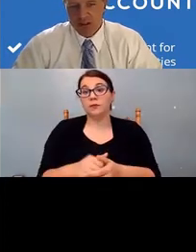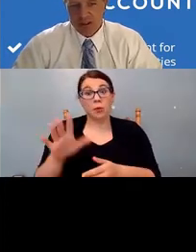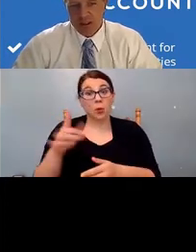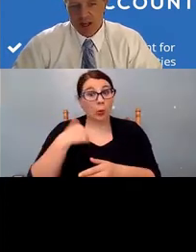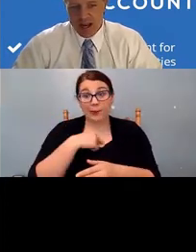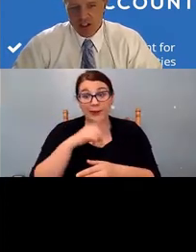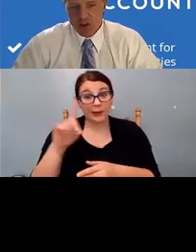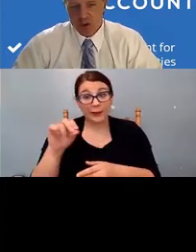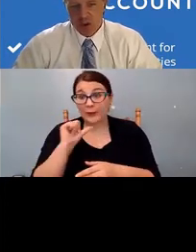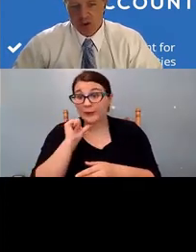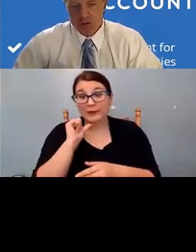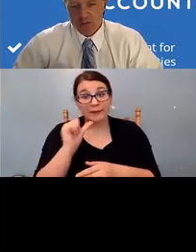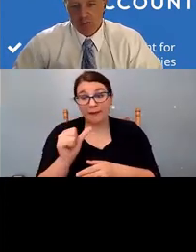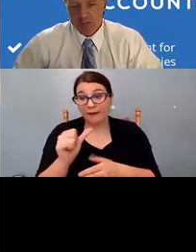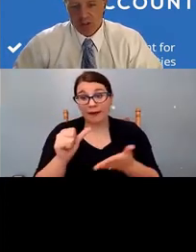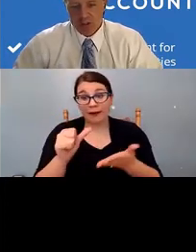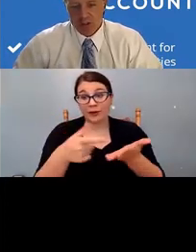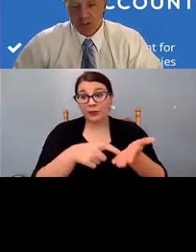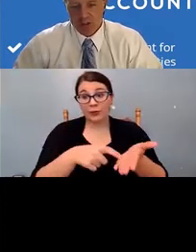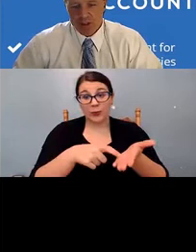require actual